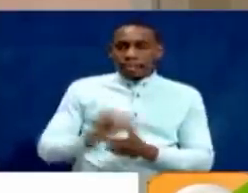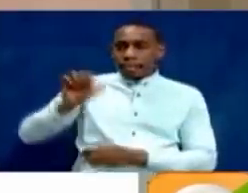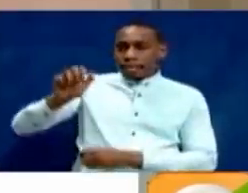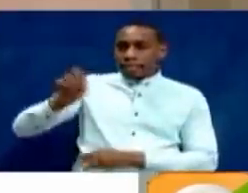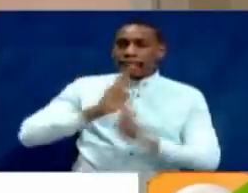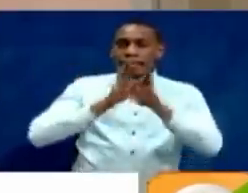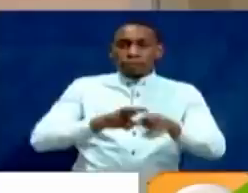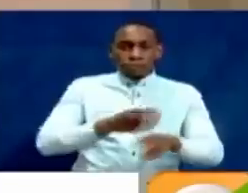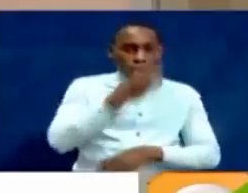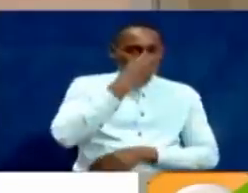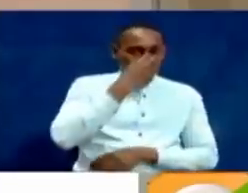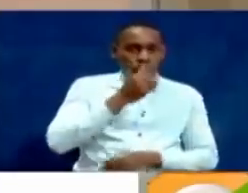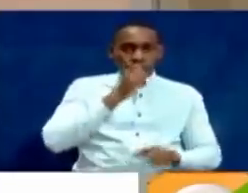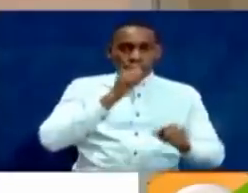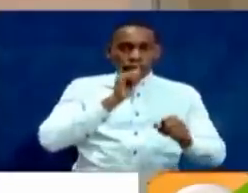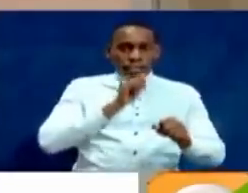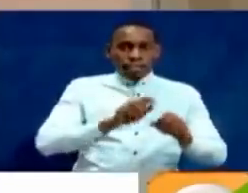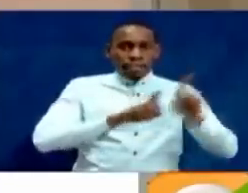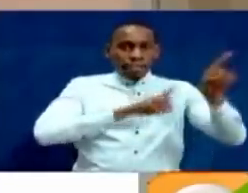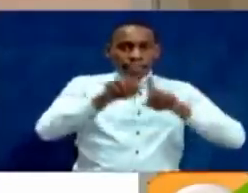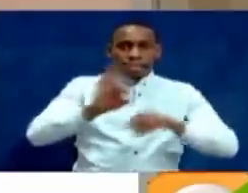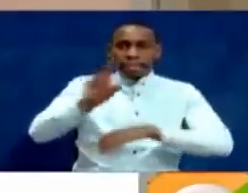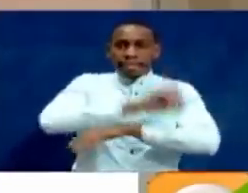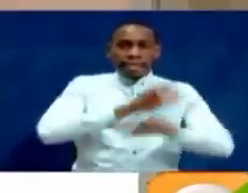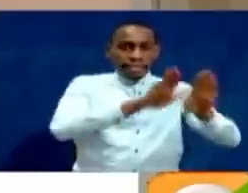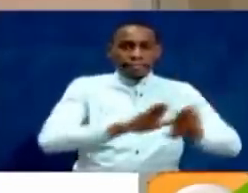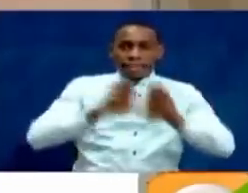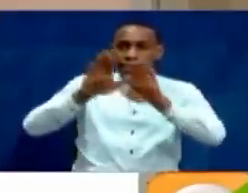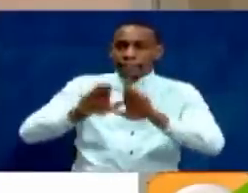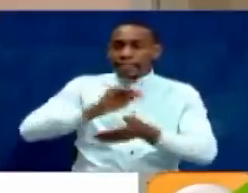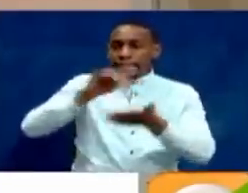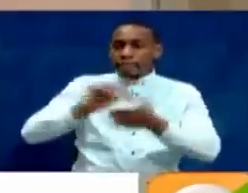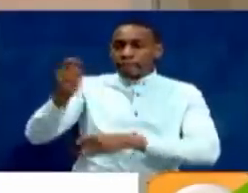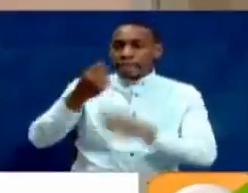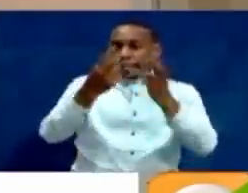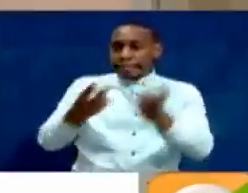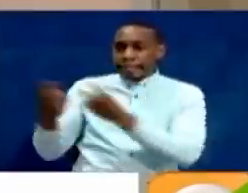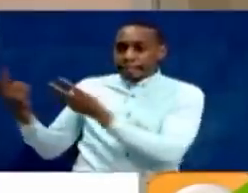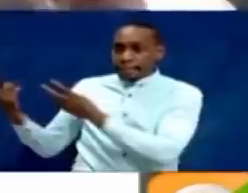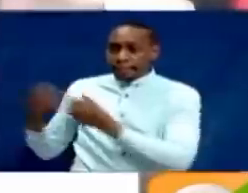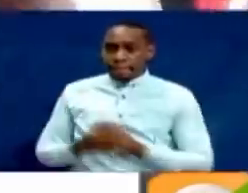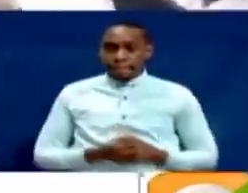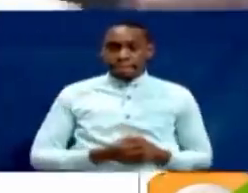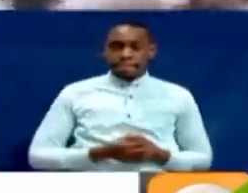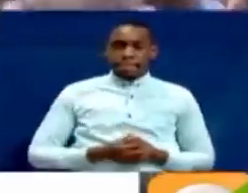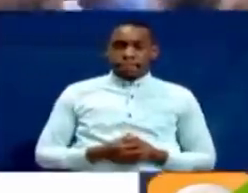reports on the Deputy President's stormy start to his three-day campaign offensive in central Kenya.